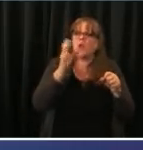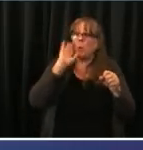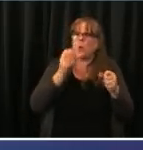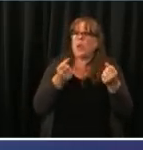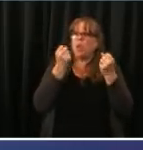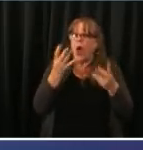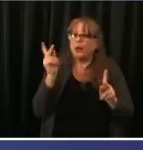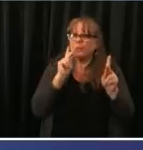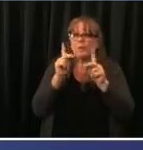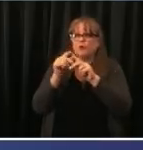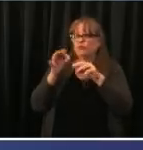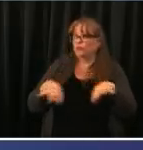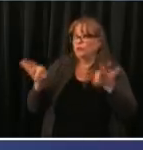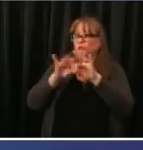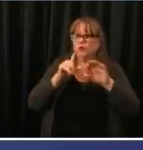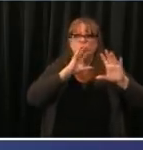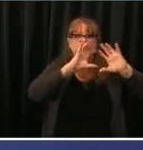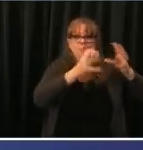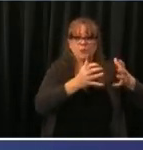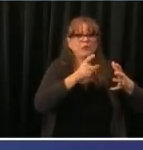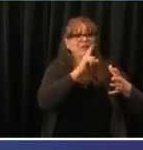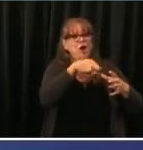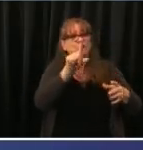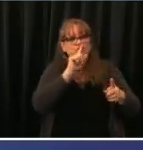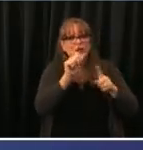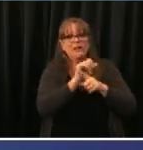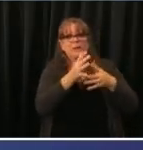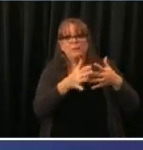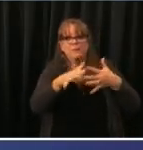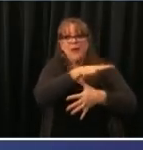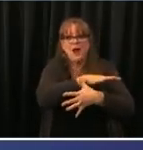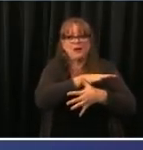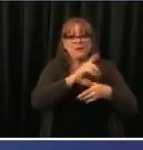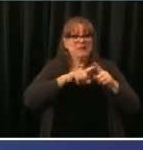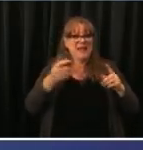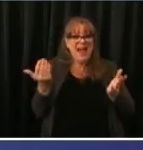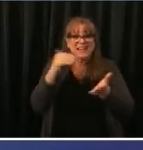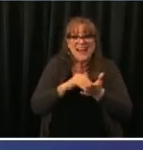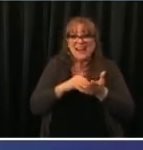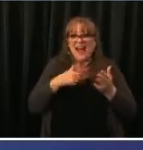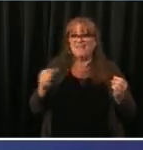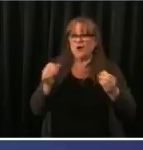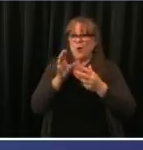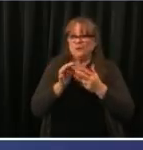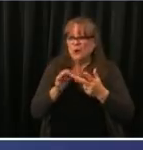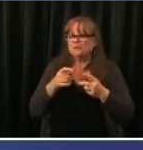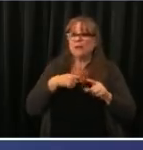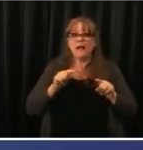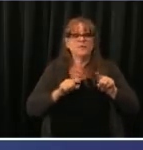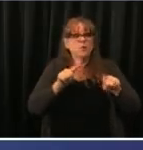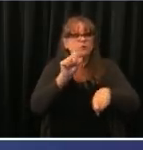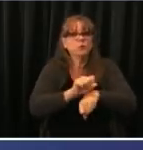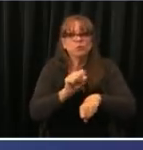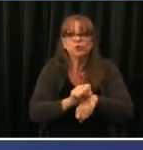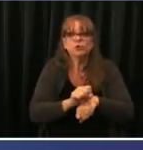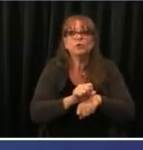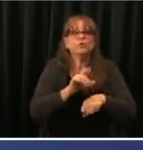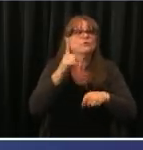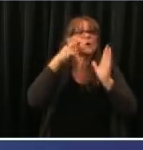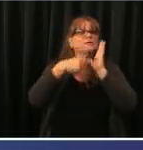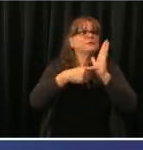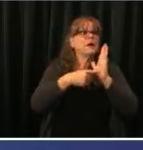those who work in an environment where they have no alternative but to go in, right? Your grocery store workers, your bus drivers, very important that